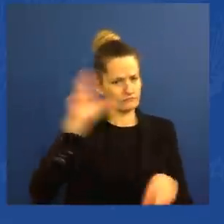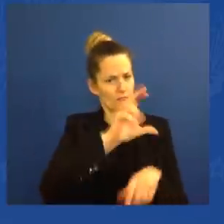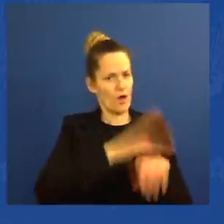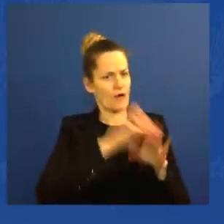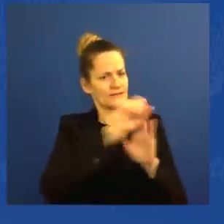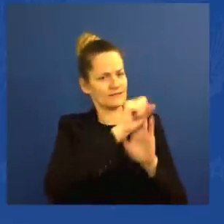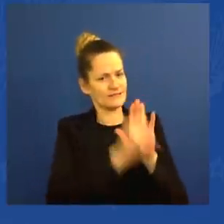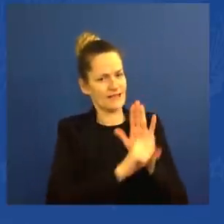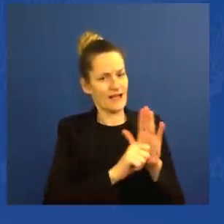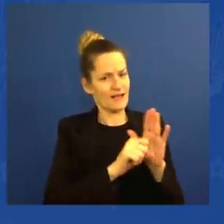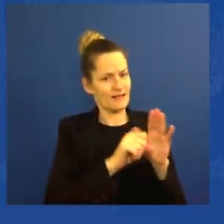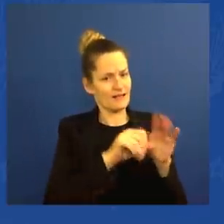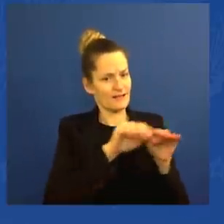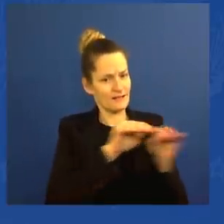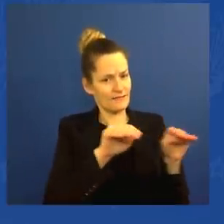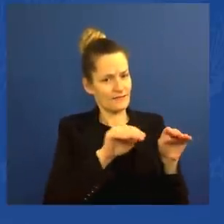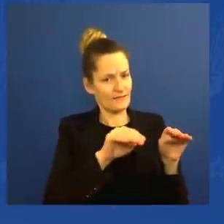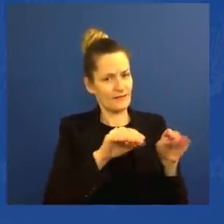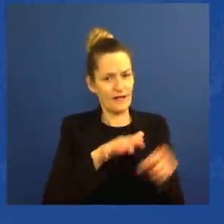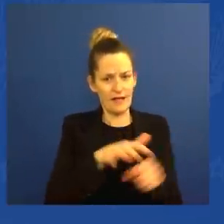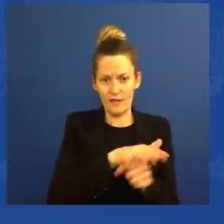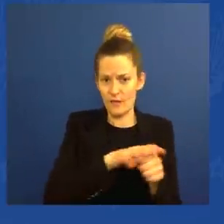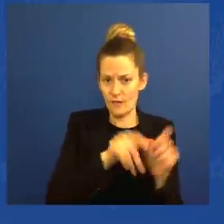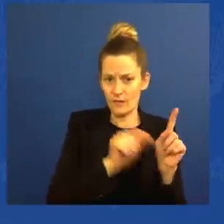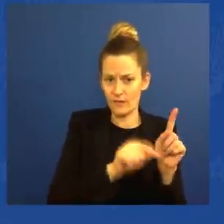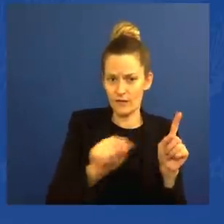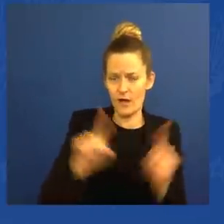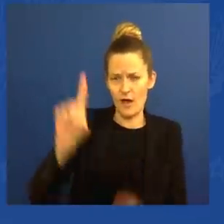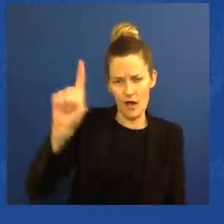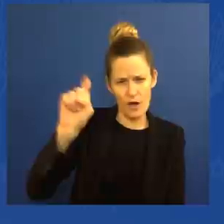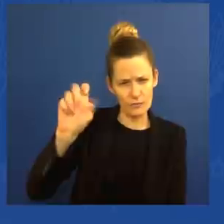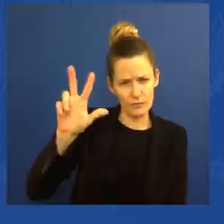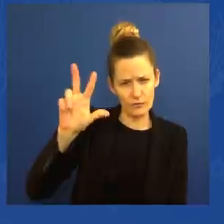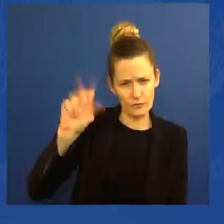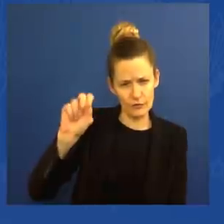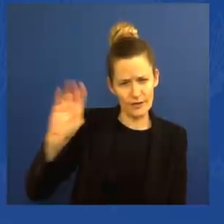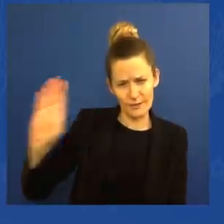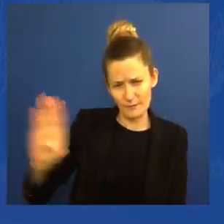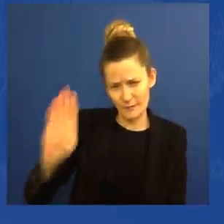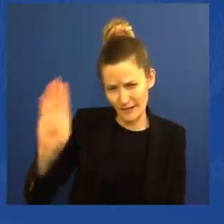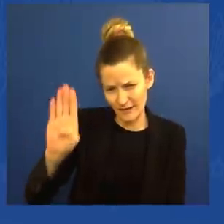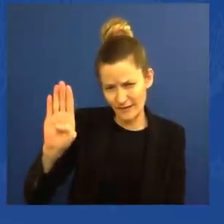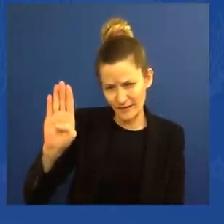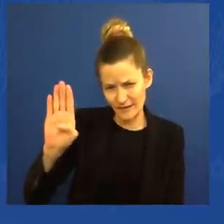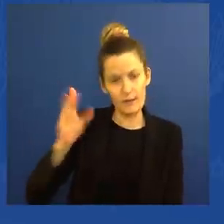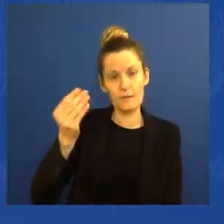that went straight to local governments, straight to local governments.